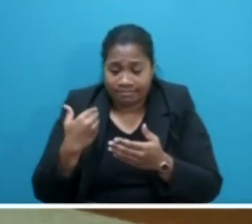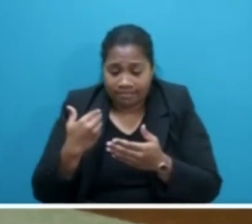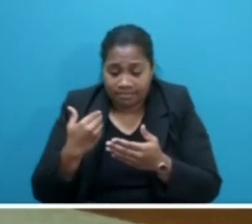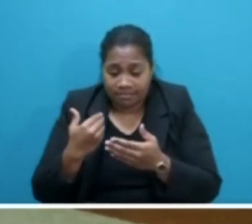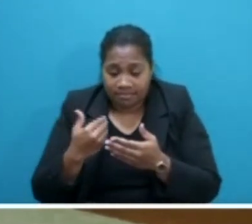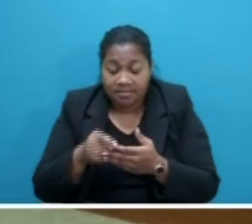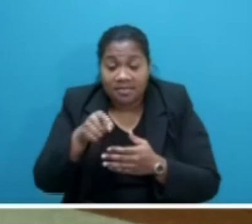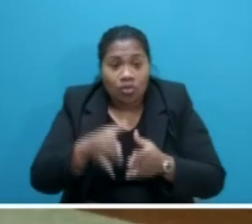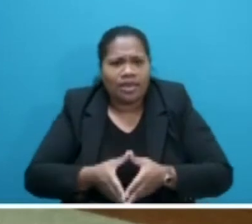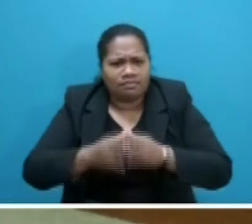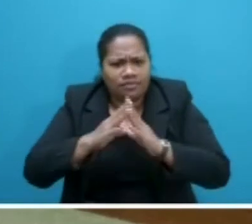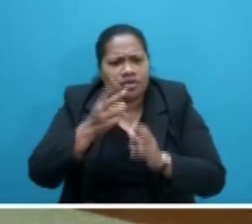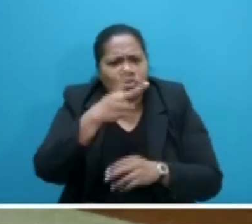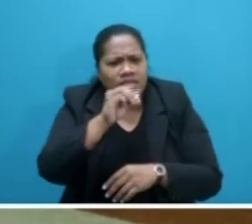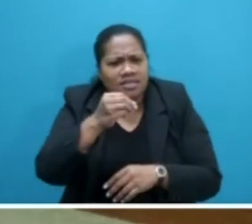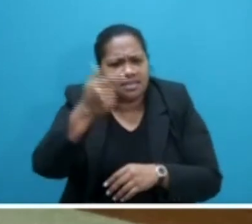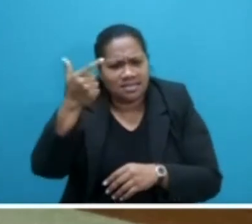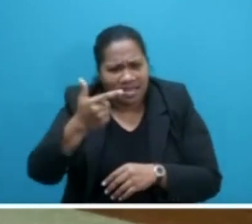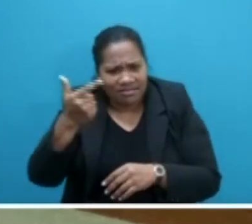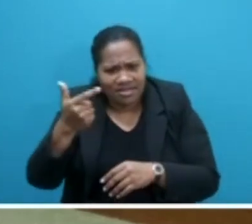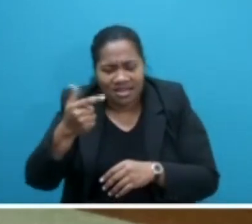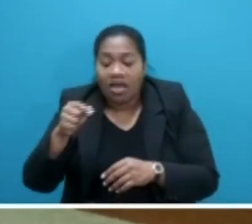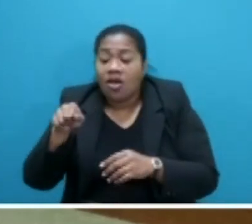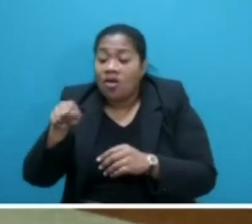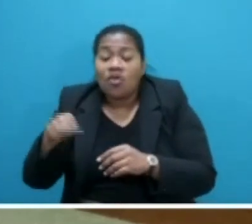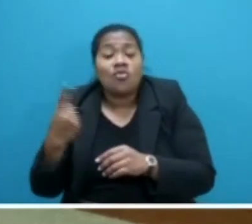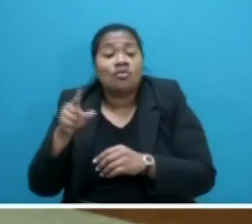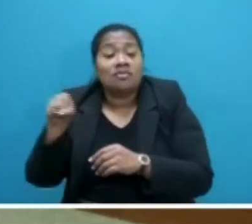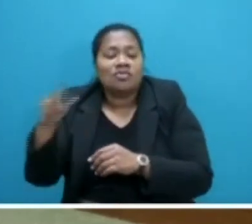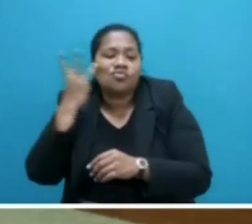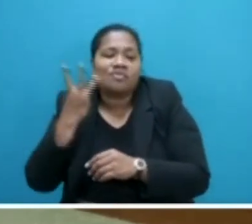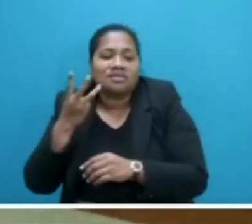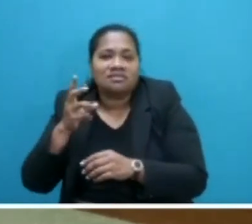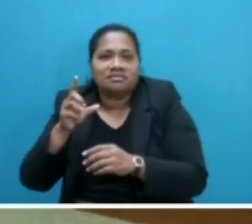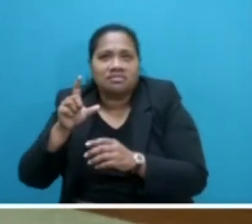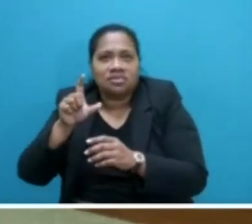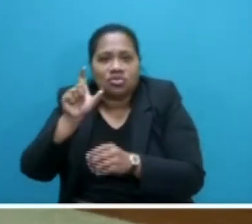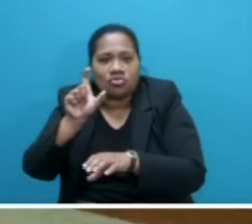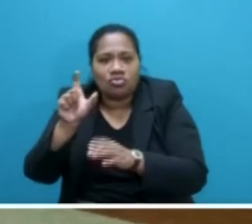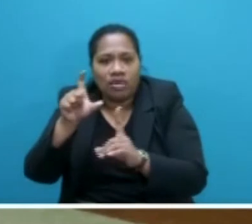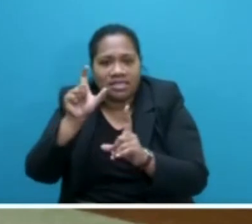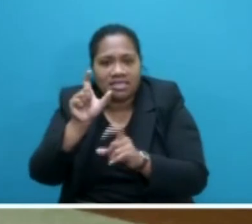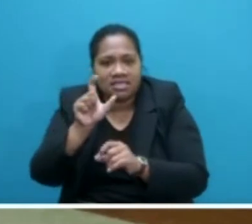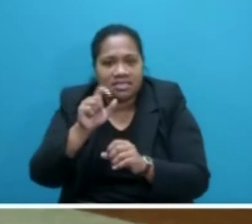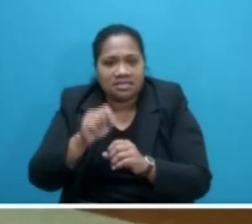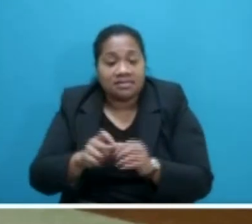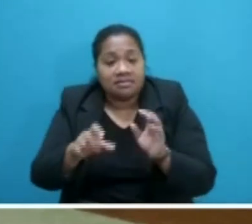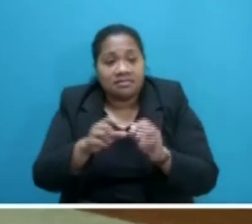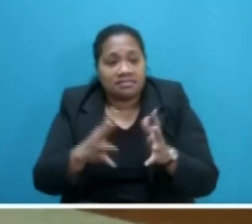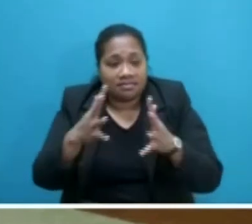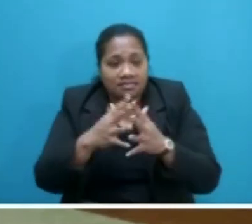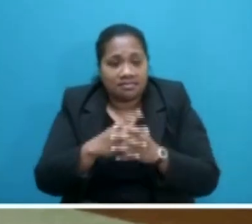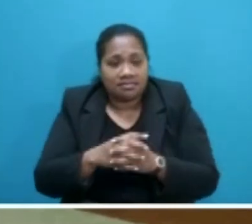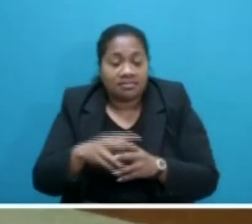in 2017 and is run by the Women's Crisis Center. Since the introduction of free education, more